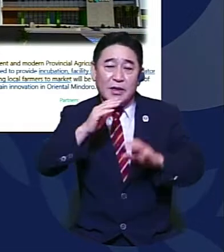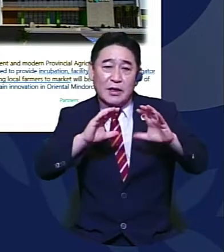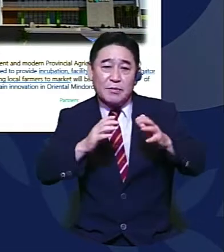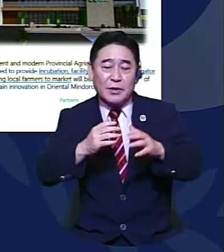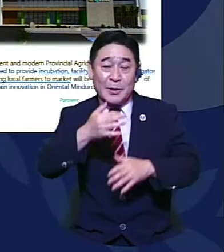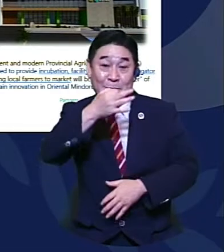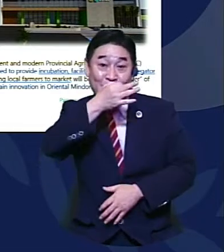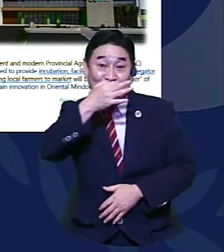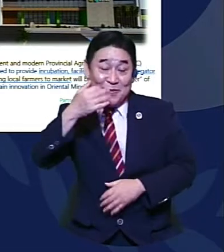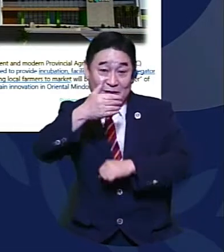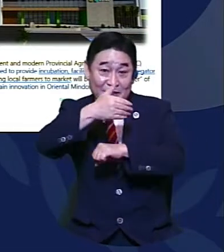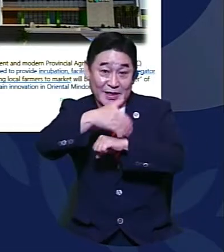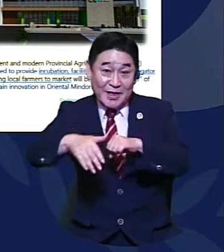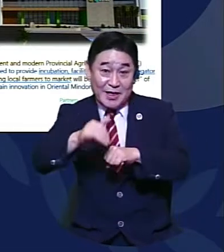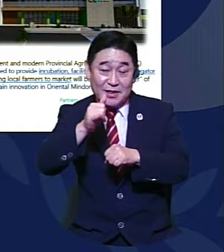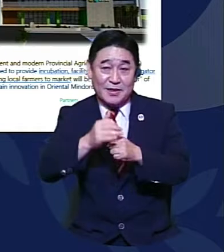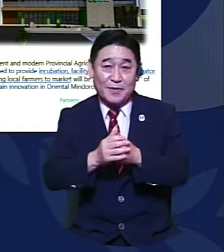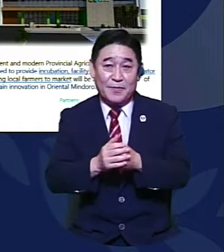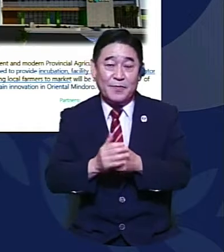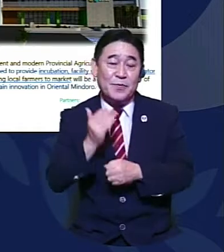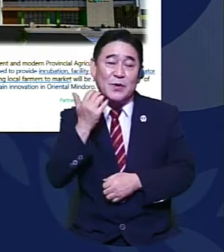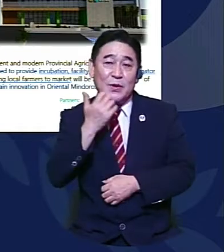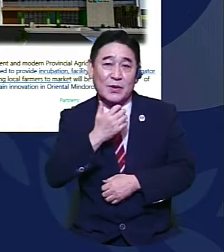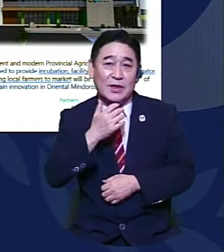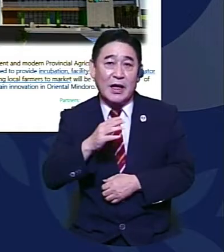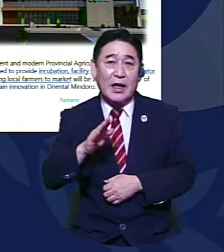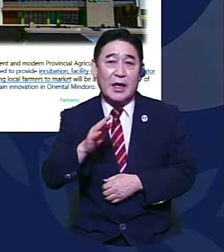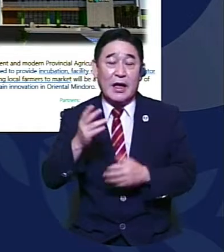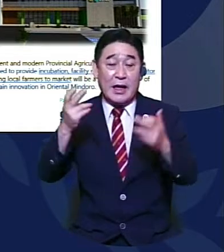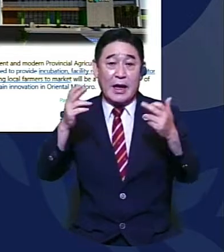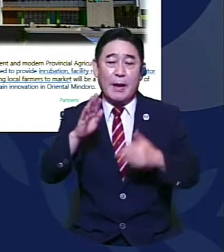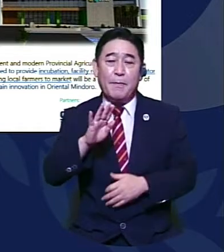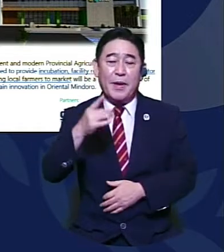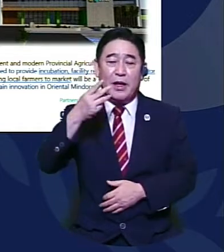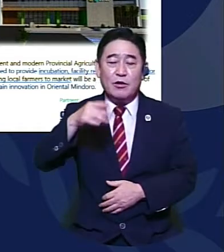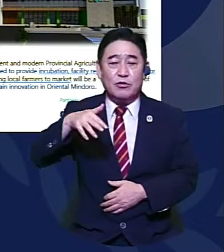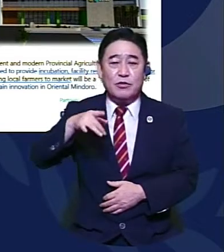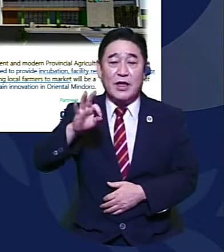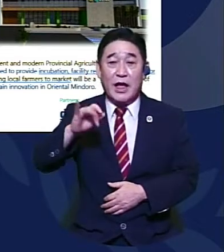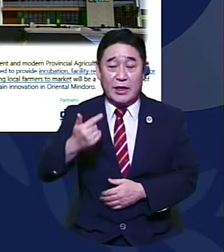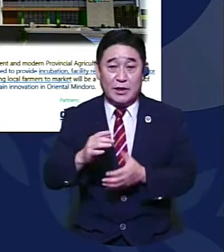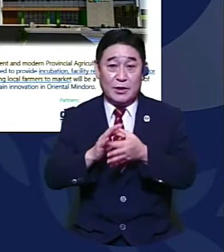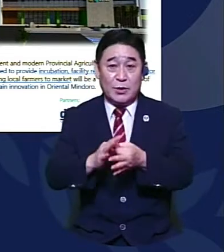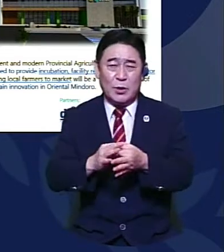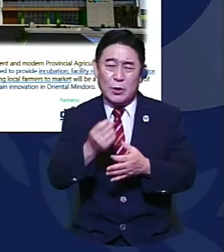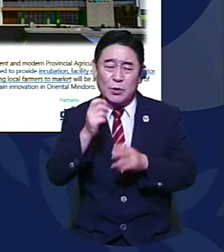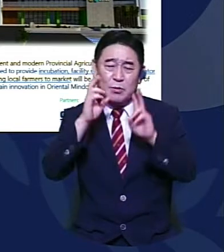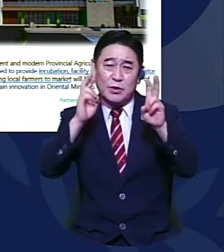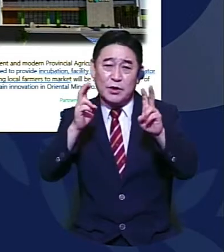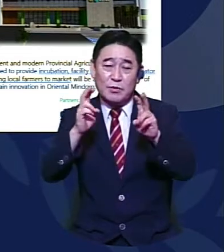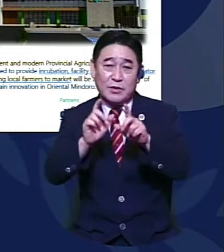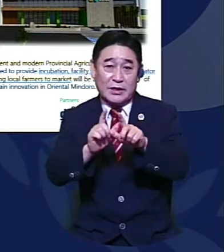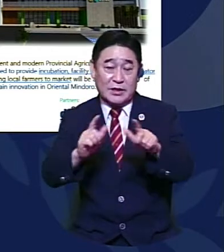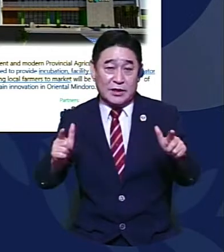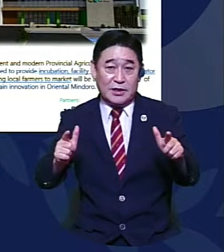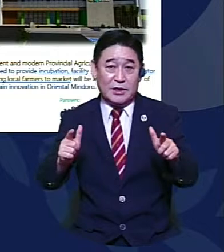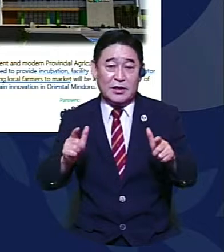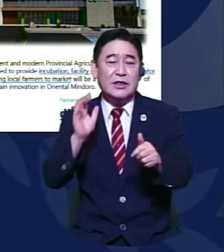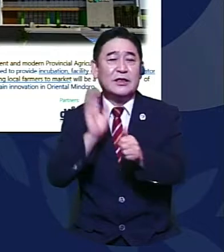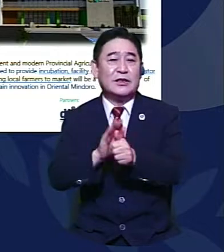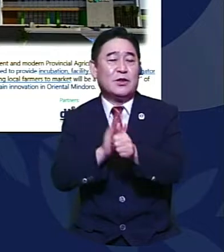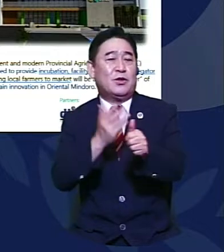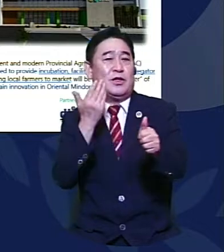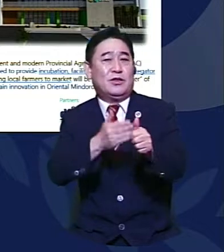on agricultural value chains and supporting small SMEs as part of the recovery. And I think projects like that are a